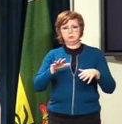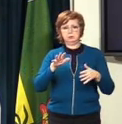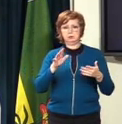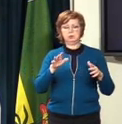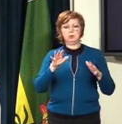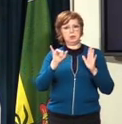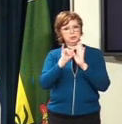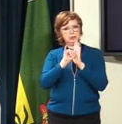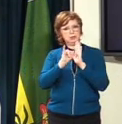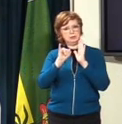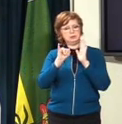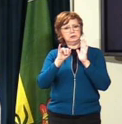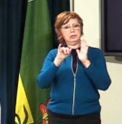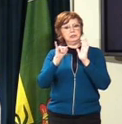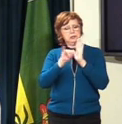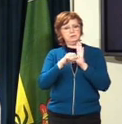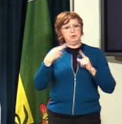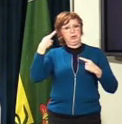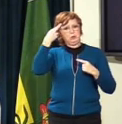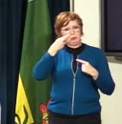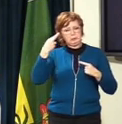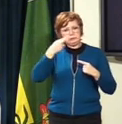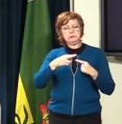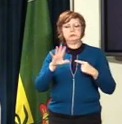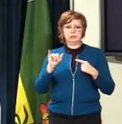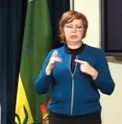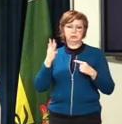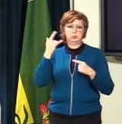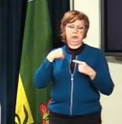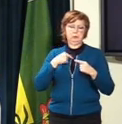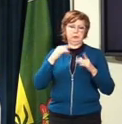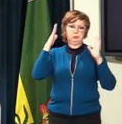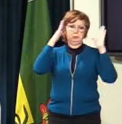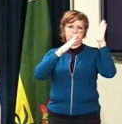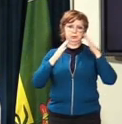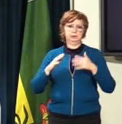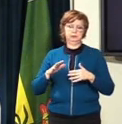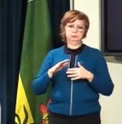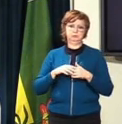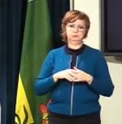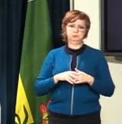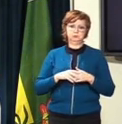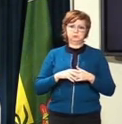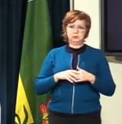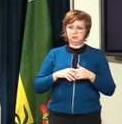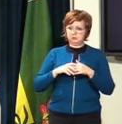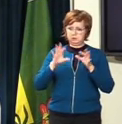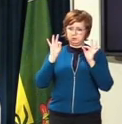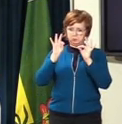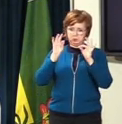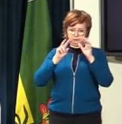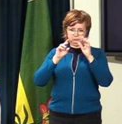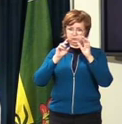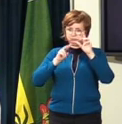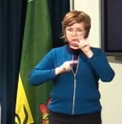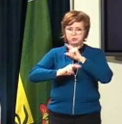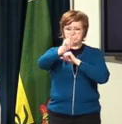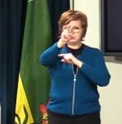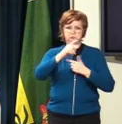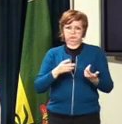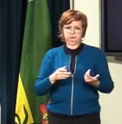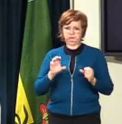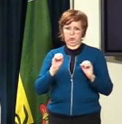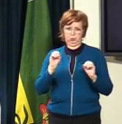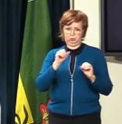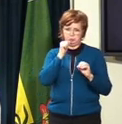lowest confidence interval is, and the highest it is. So it's not a perfect science, but that's why we're planning. So why are we seeing these cases? It's because we're